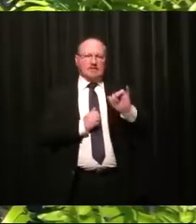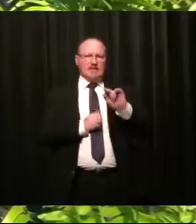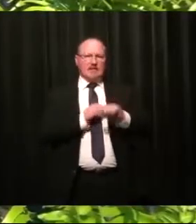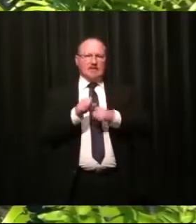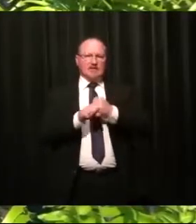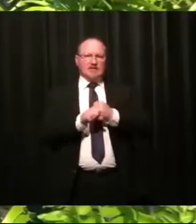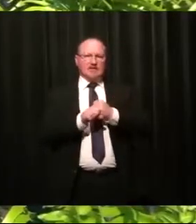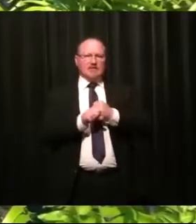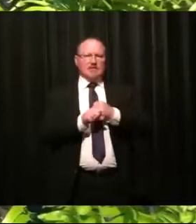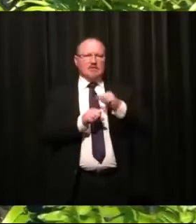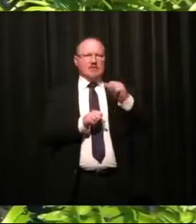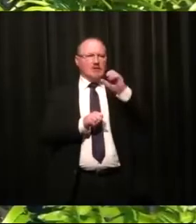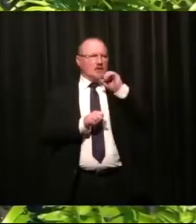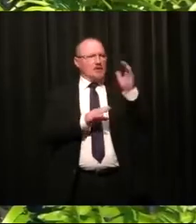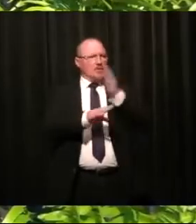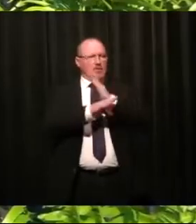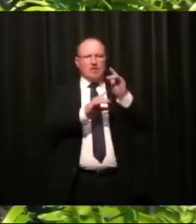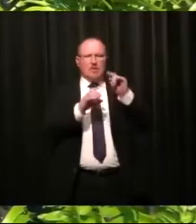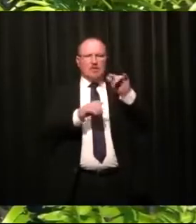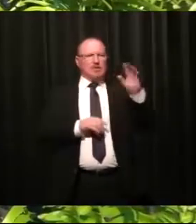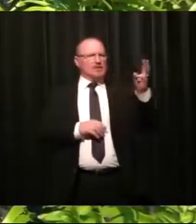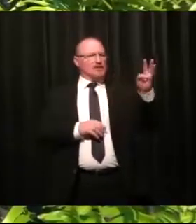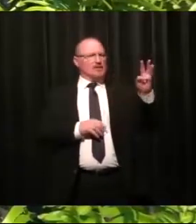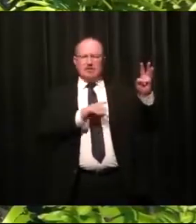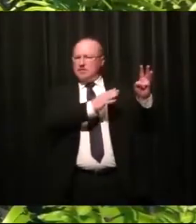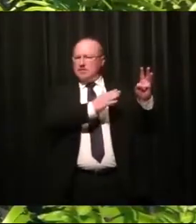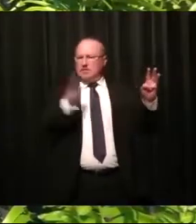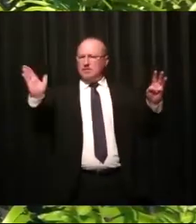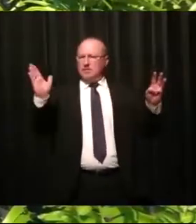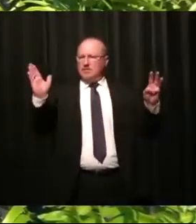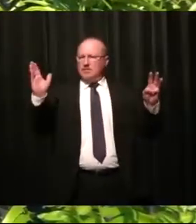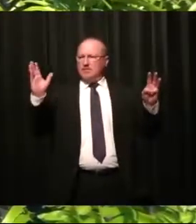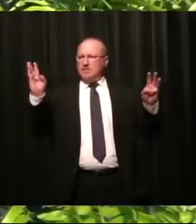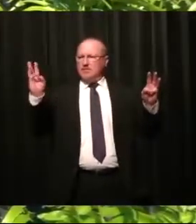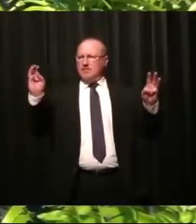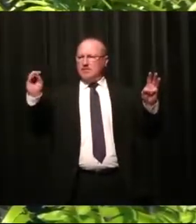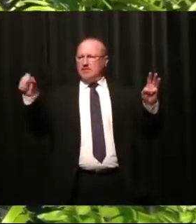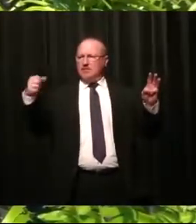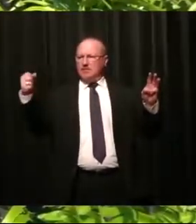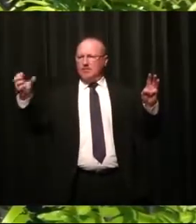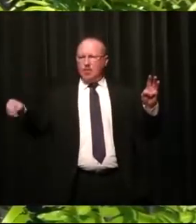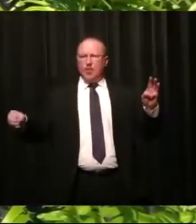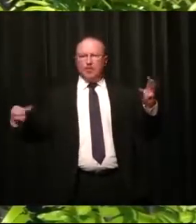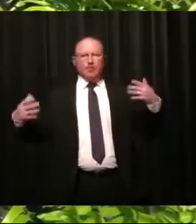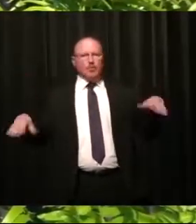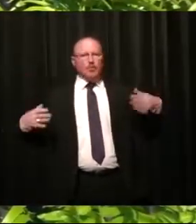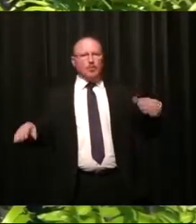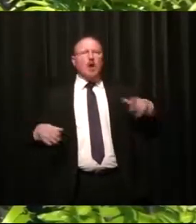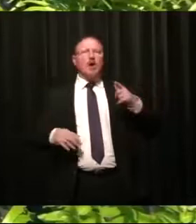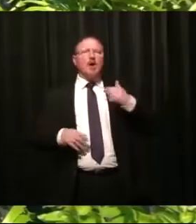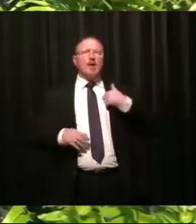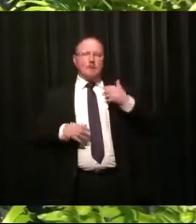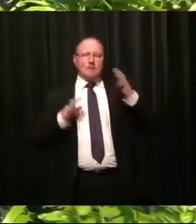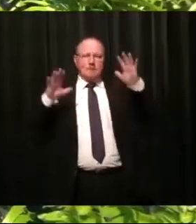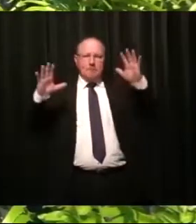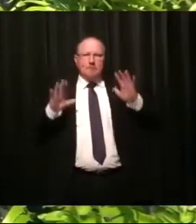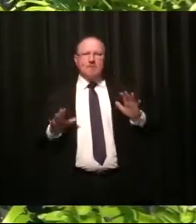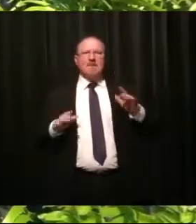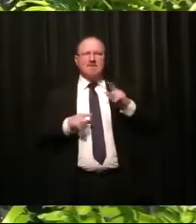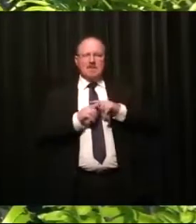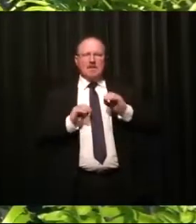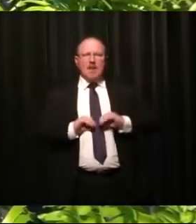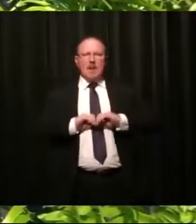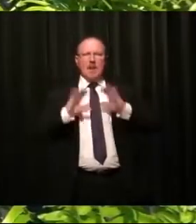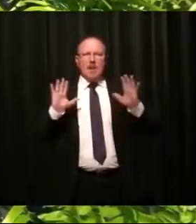being said, this year's age range of our graduating class is 16 years of age to 60 years of age. I find that amazing,